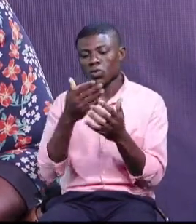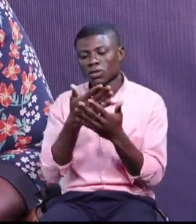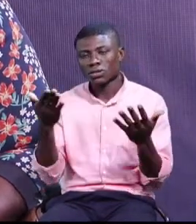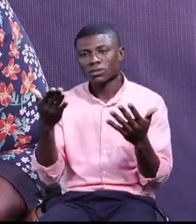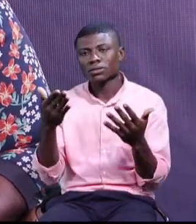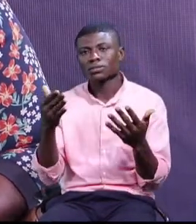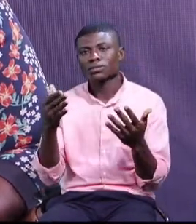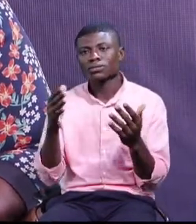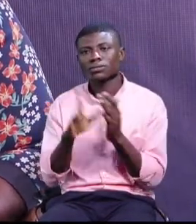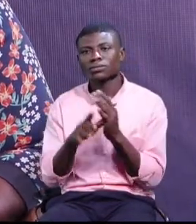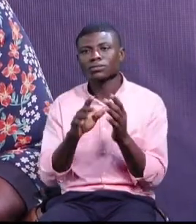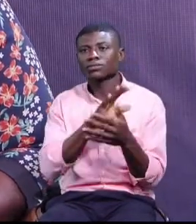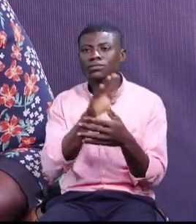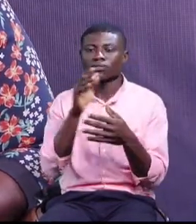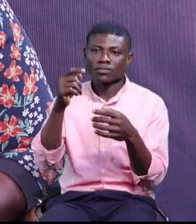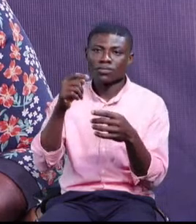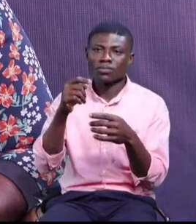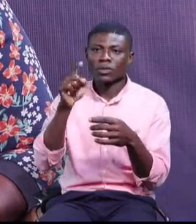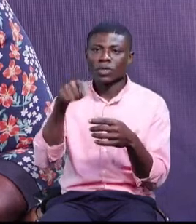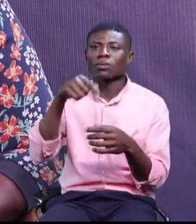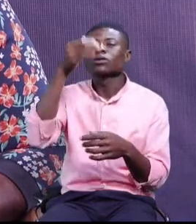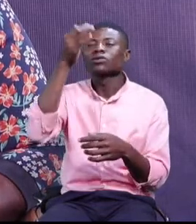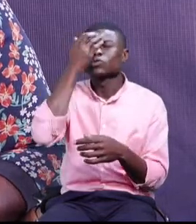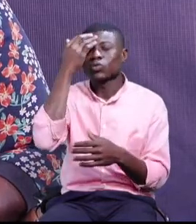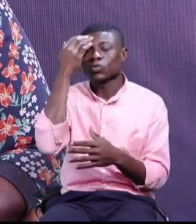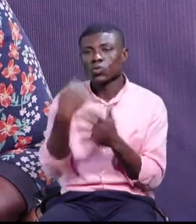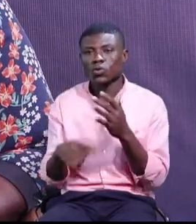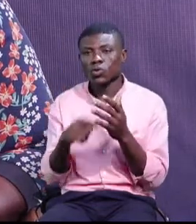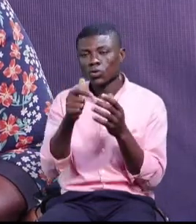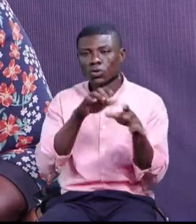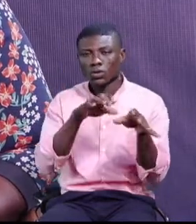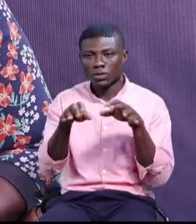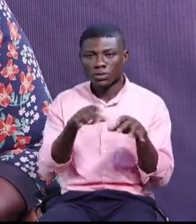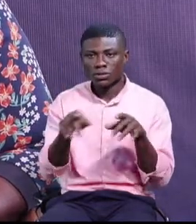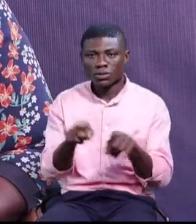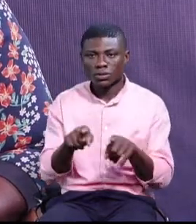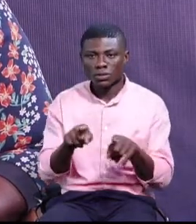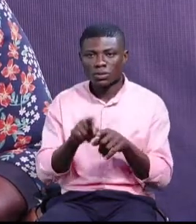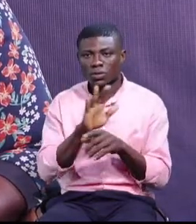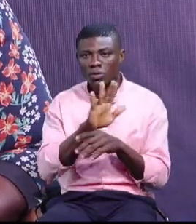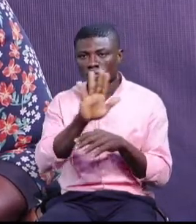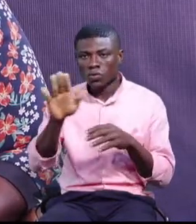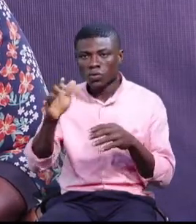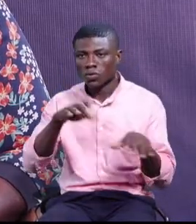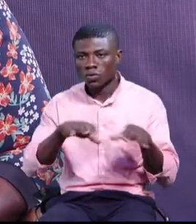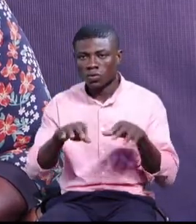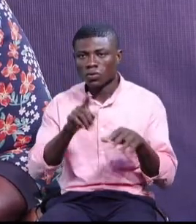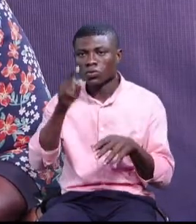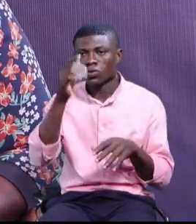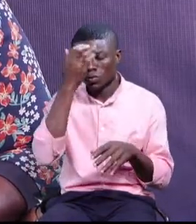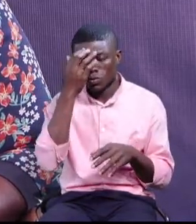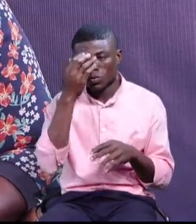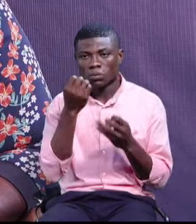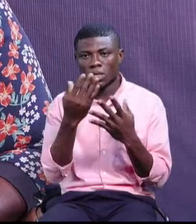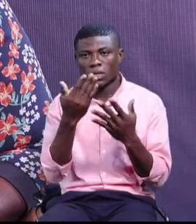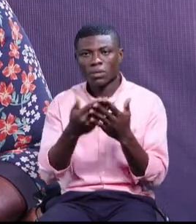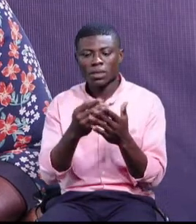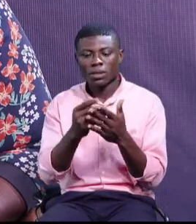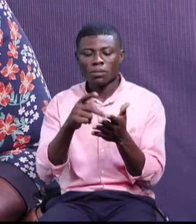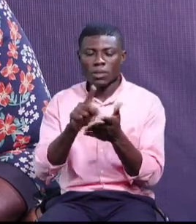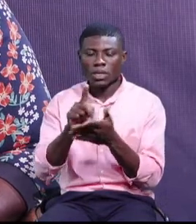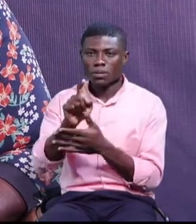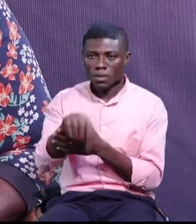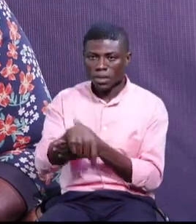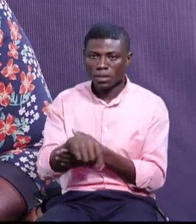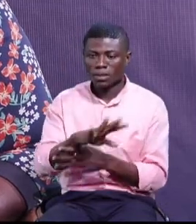things and then come in, know exactly what you are doing, your activities, such that you know the amount of money that